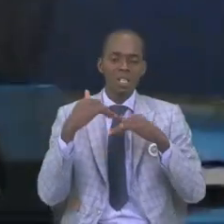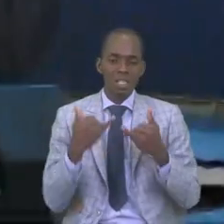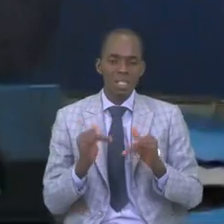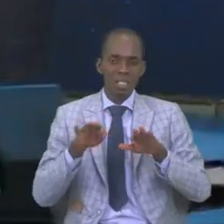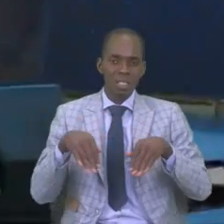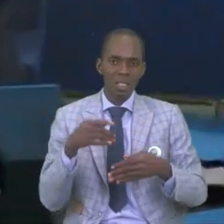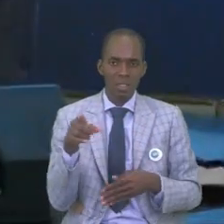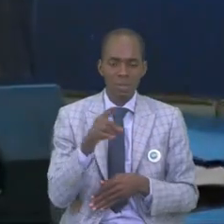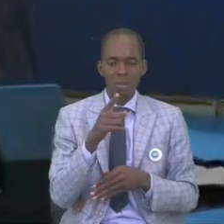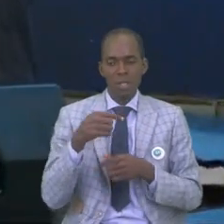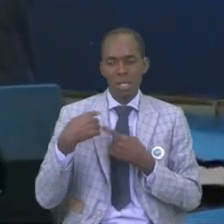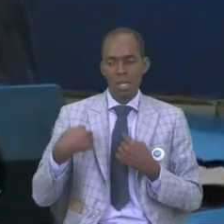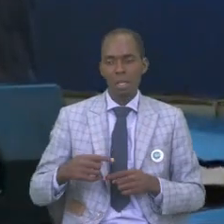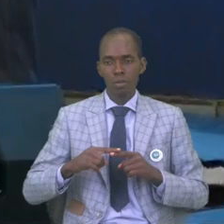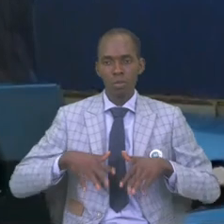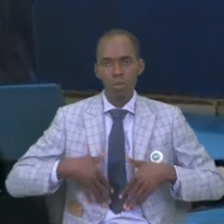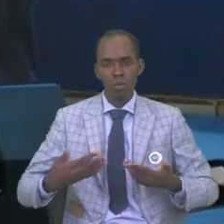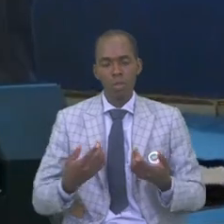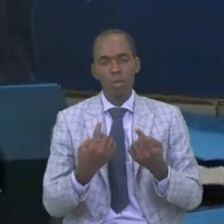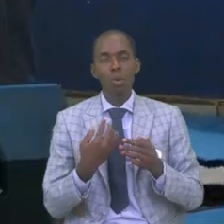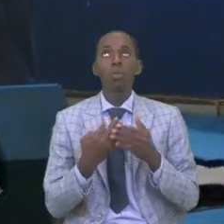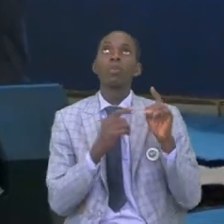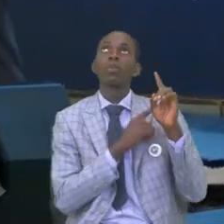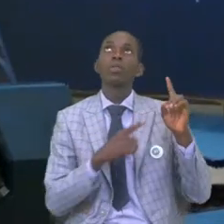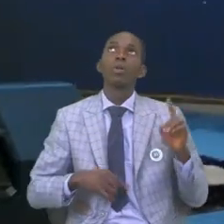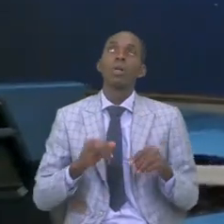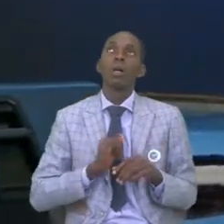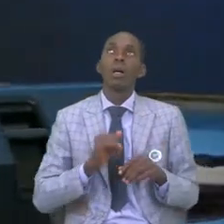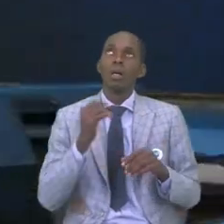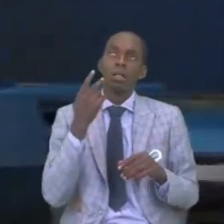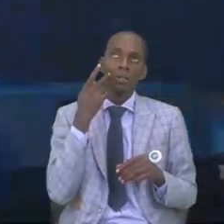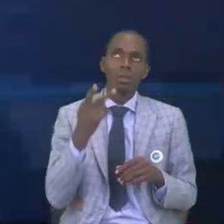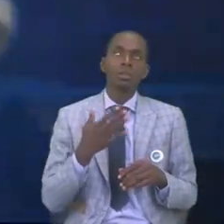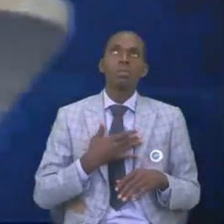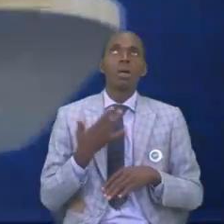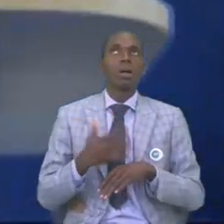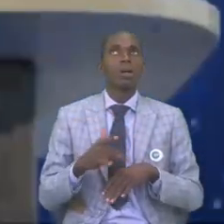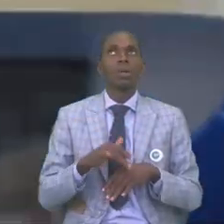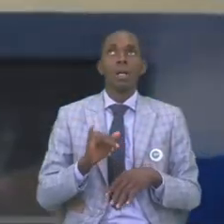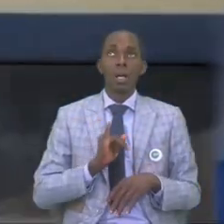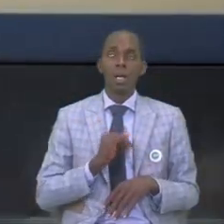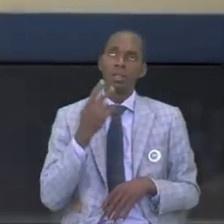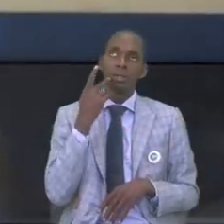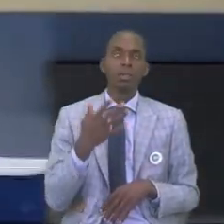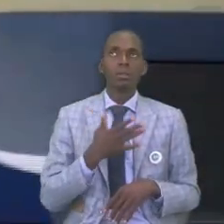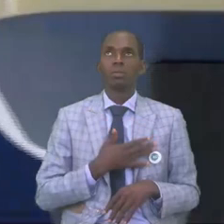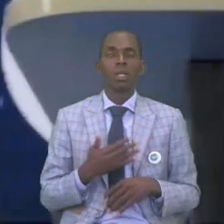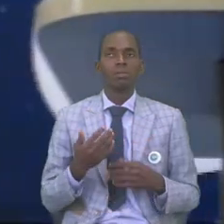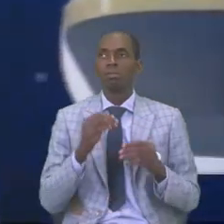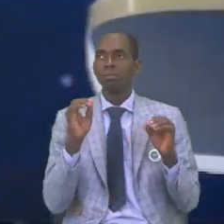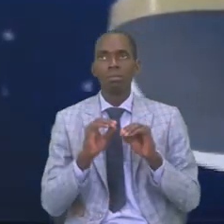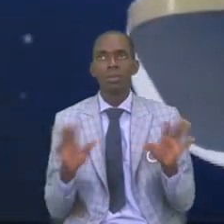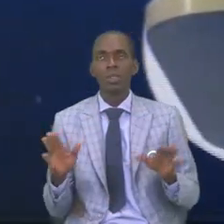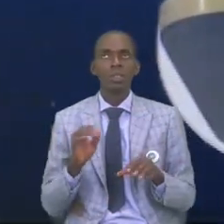He calls before the Lord, Lord, I see my emptiness, I see my shallowness, and I see